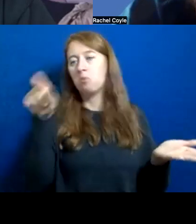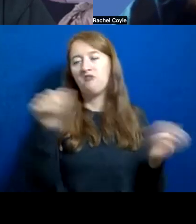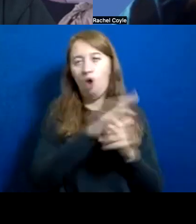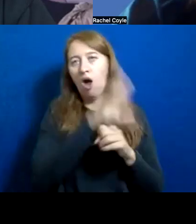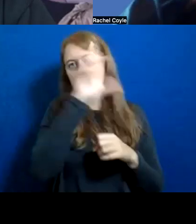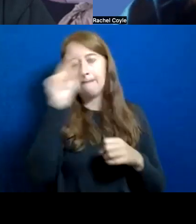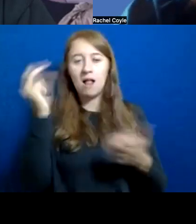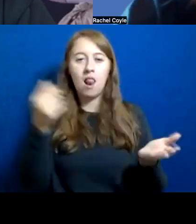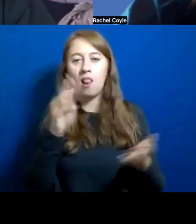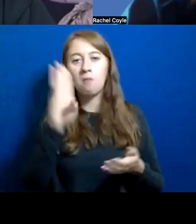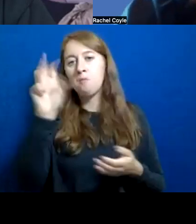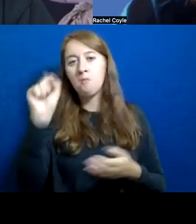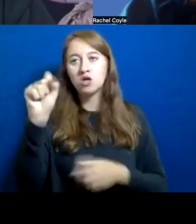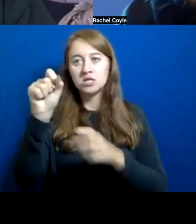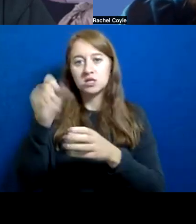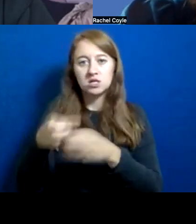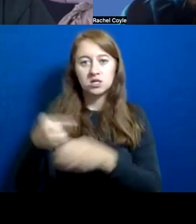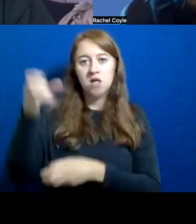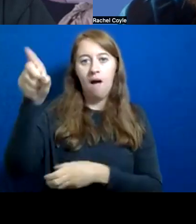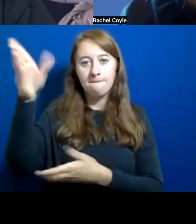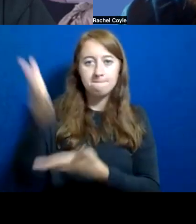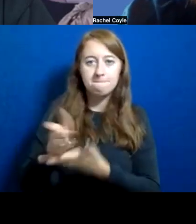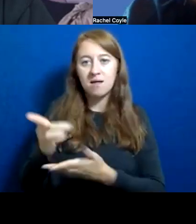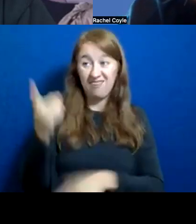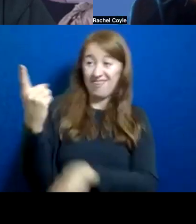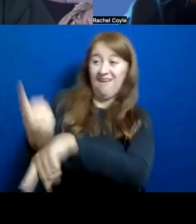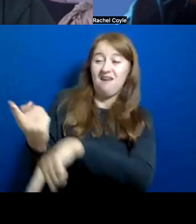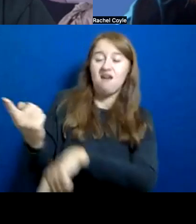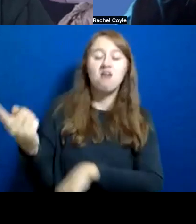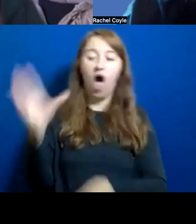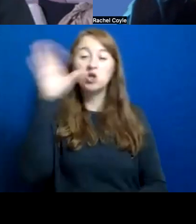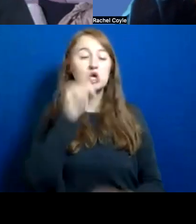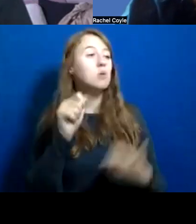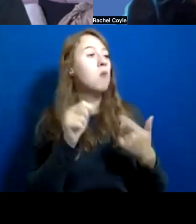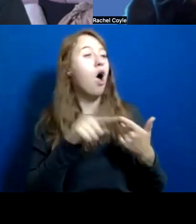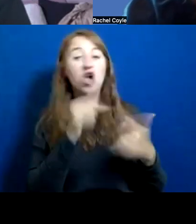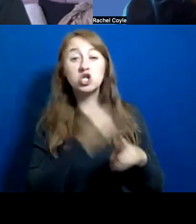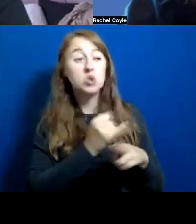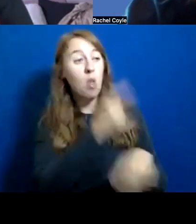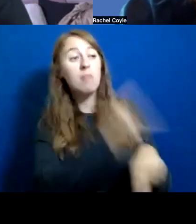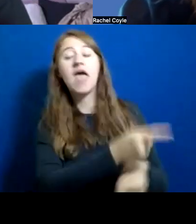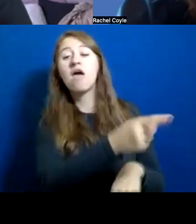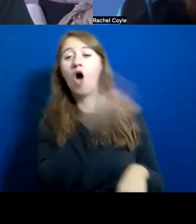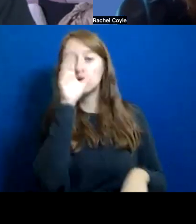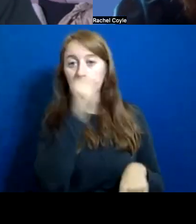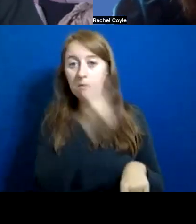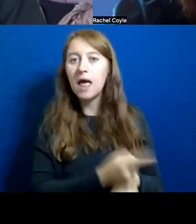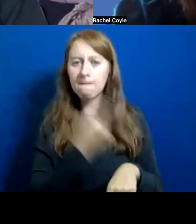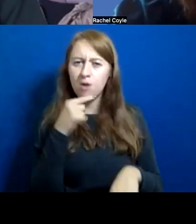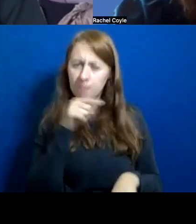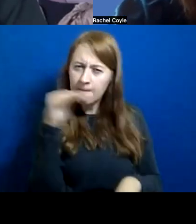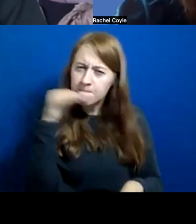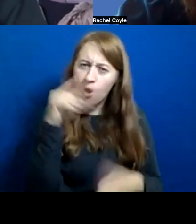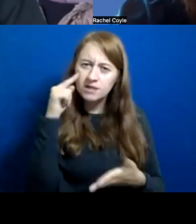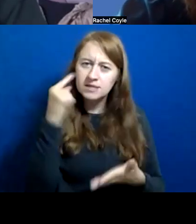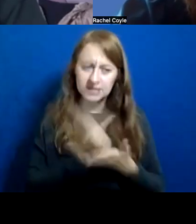whatever the case may be, or that the new school was just built. But these are all really important things. And I think, you know, if there are young women that